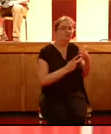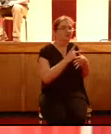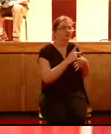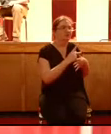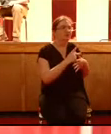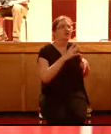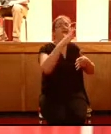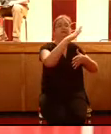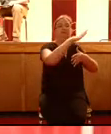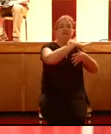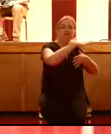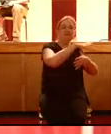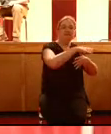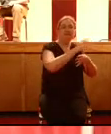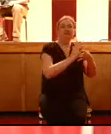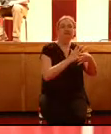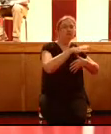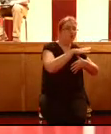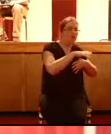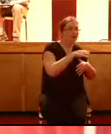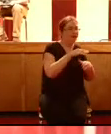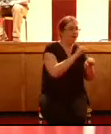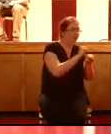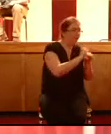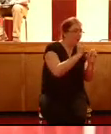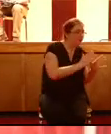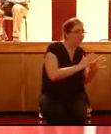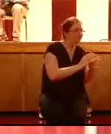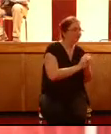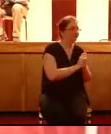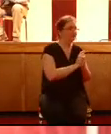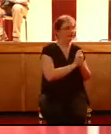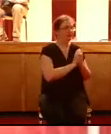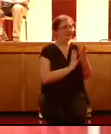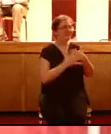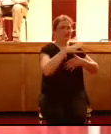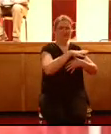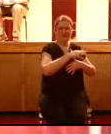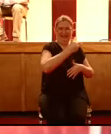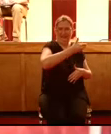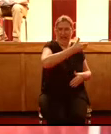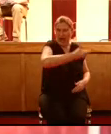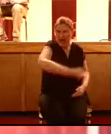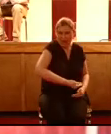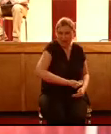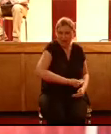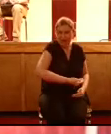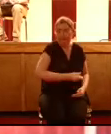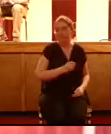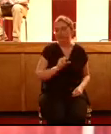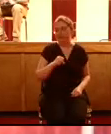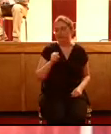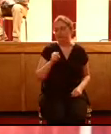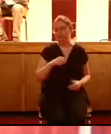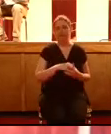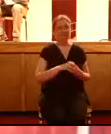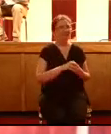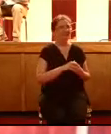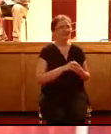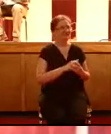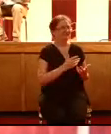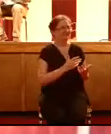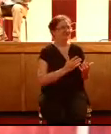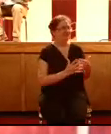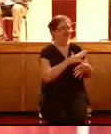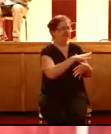senior employees and your experience level? Seniority in hiring practices? What?